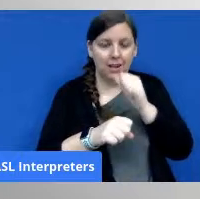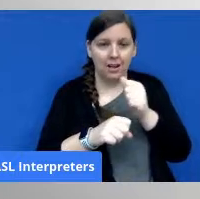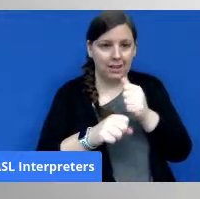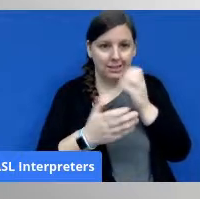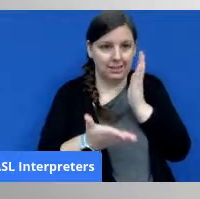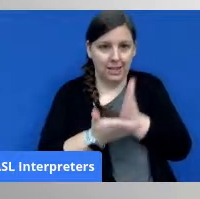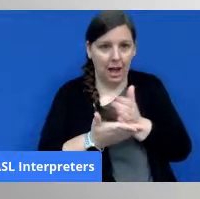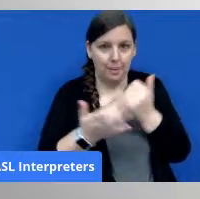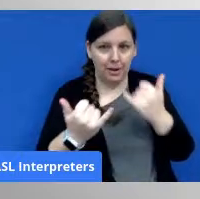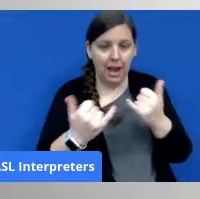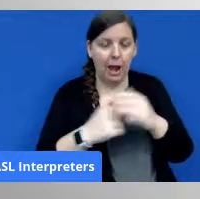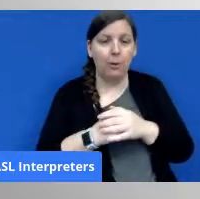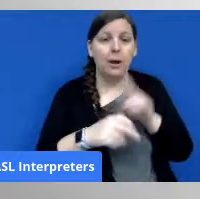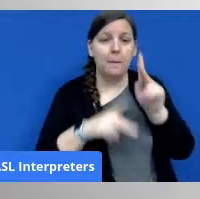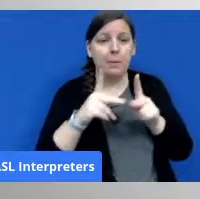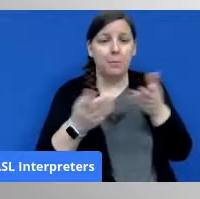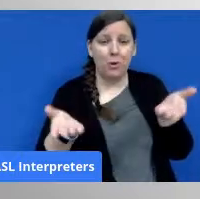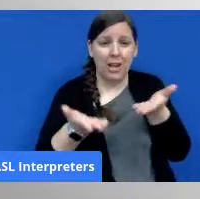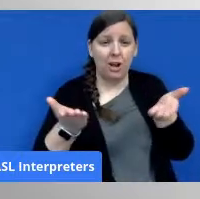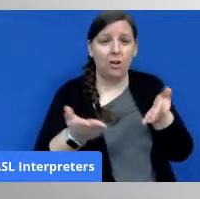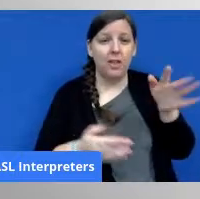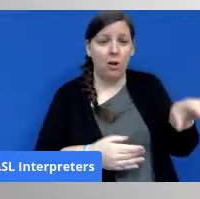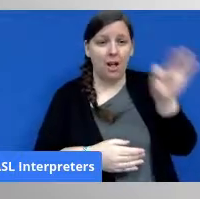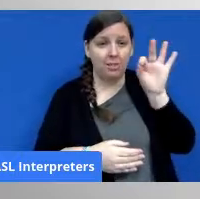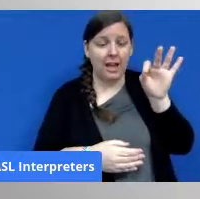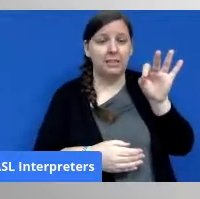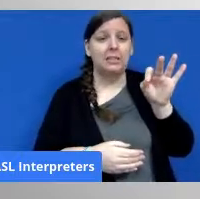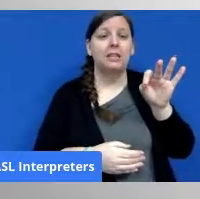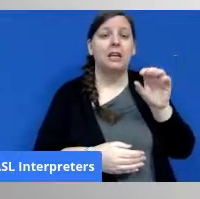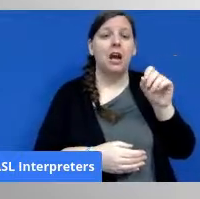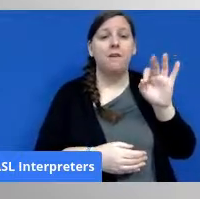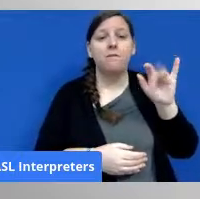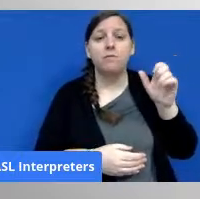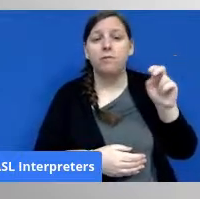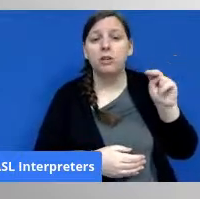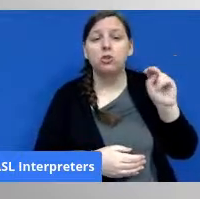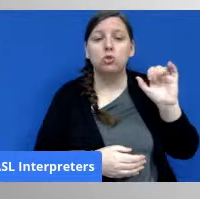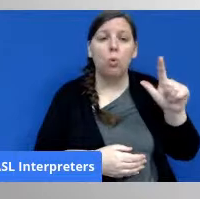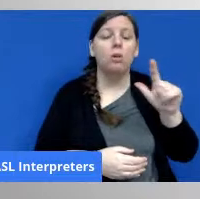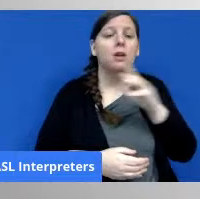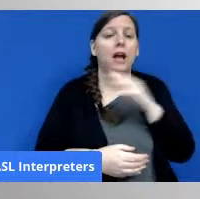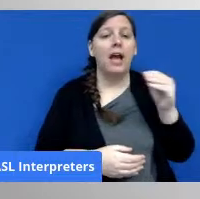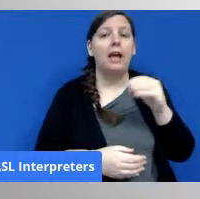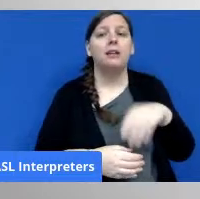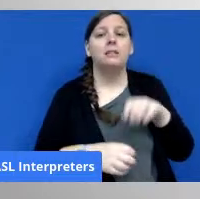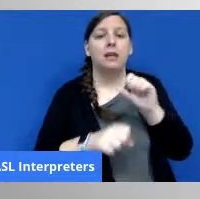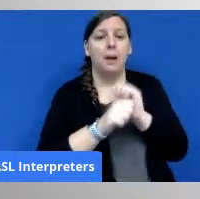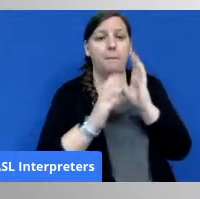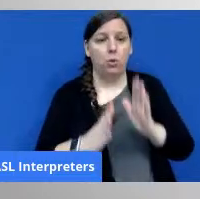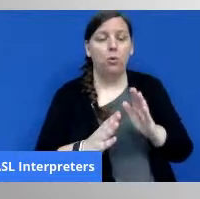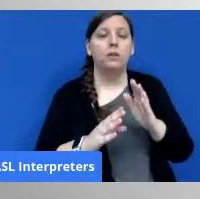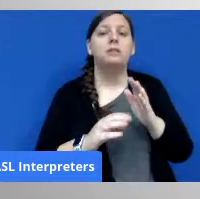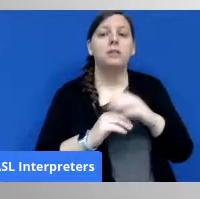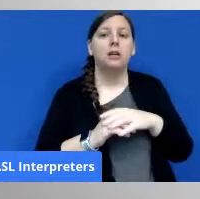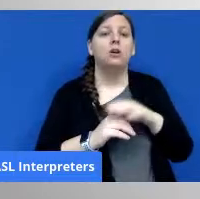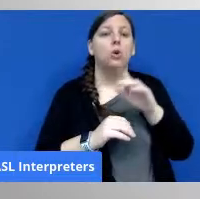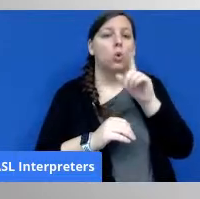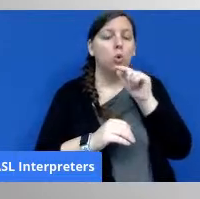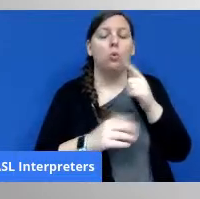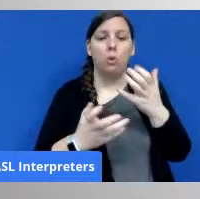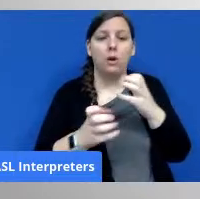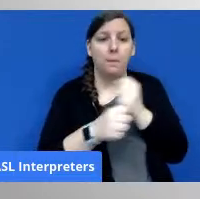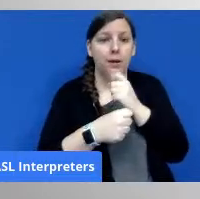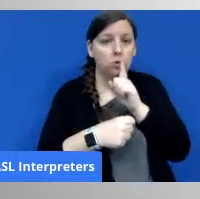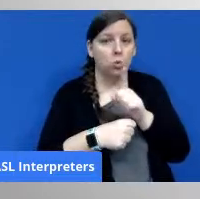being elected officials and employees of agencies that are working to make sure all of our families and youth are taken care of in the community.